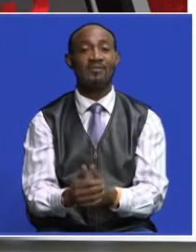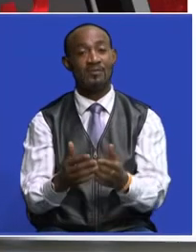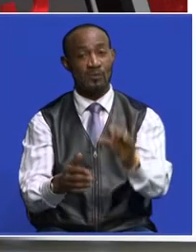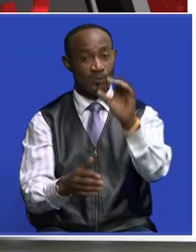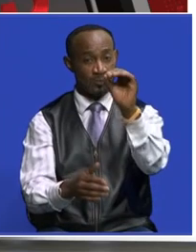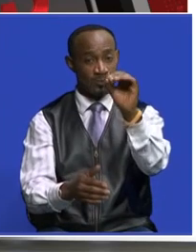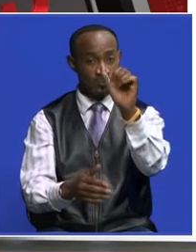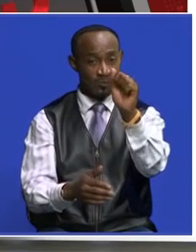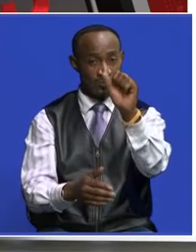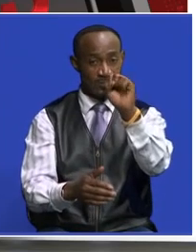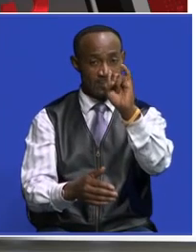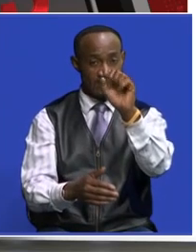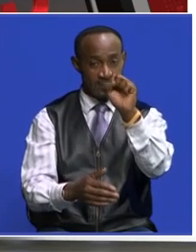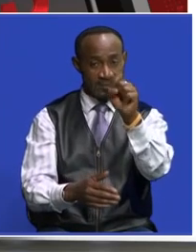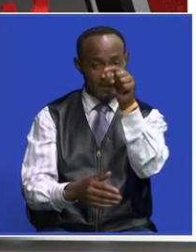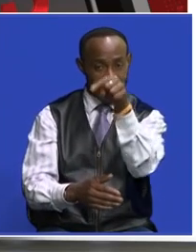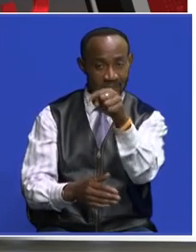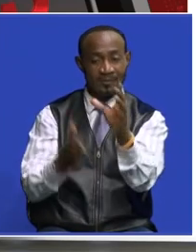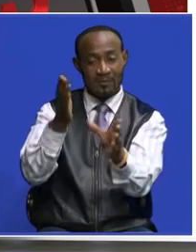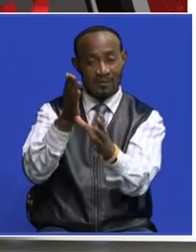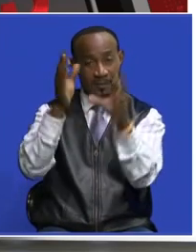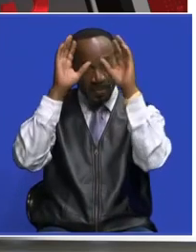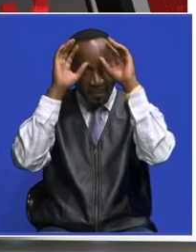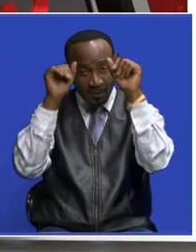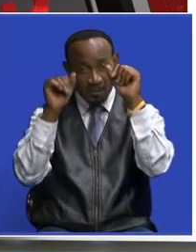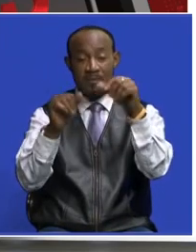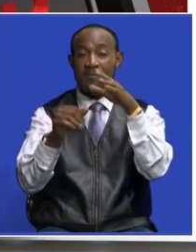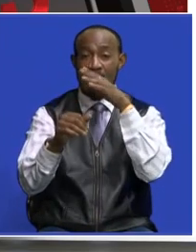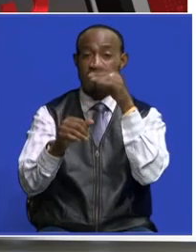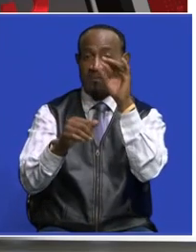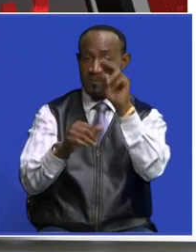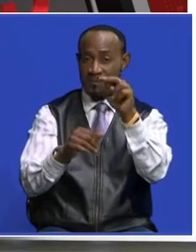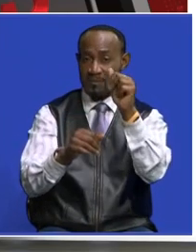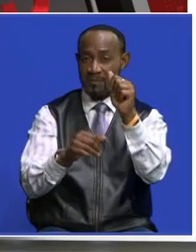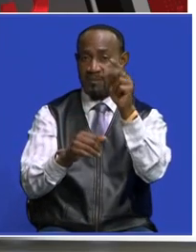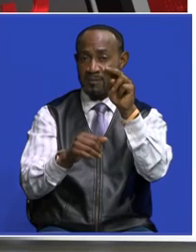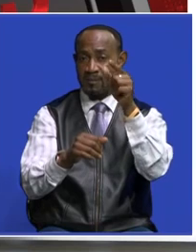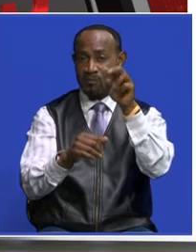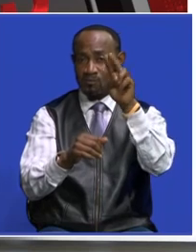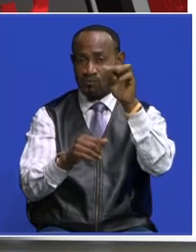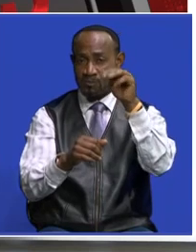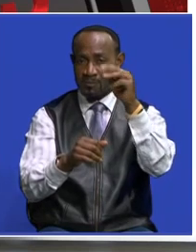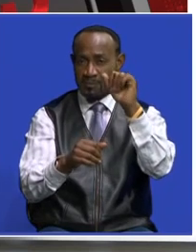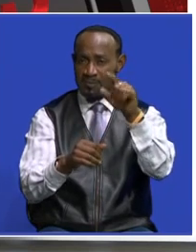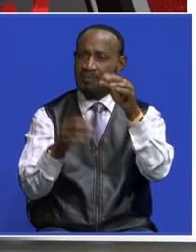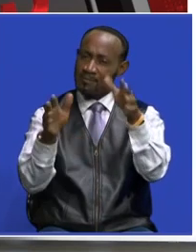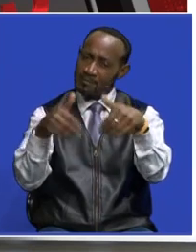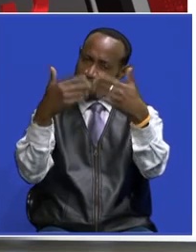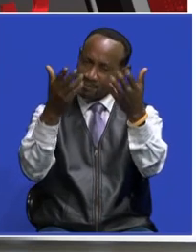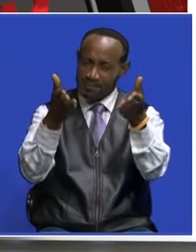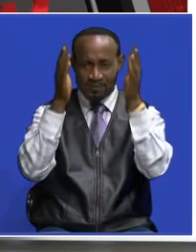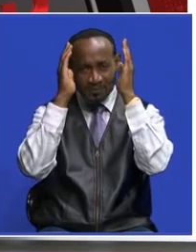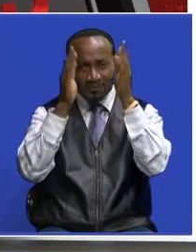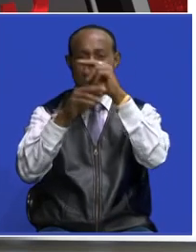The Oasis of Blessings Assembly Church, where Vice President-elect MUTALE NALUMANGO is a reverend, has released her so she can focus